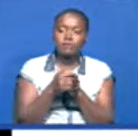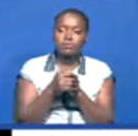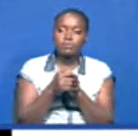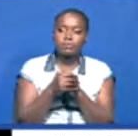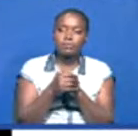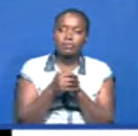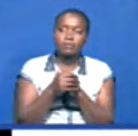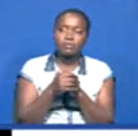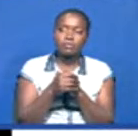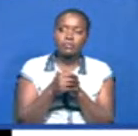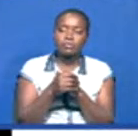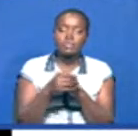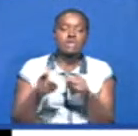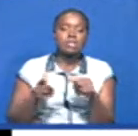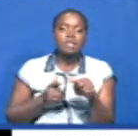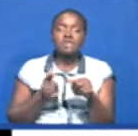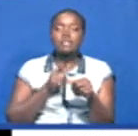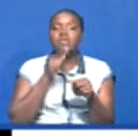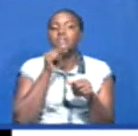Ladies and gentlemen,